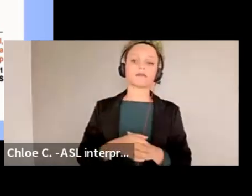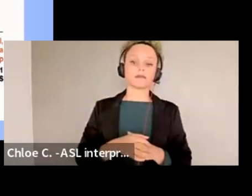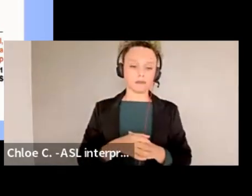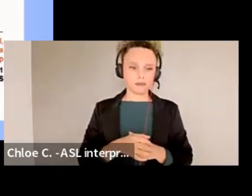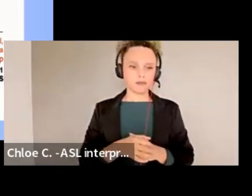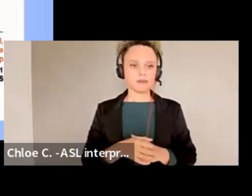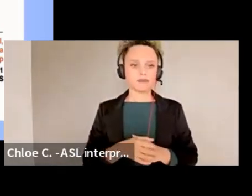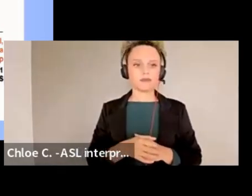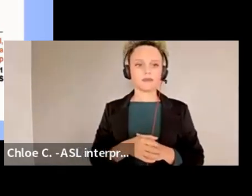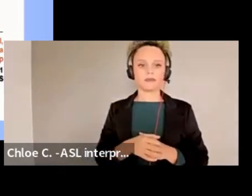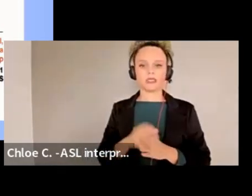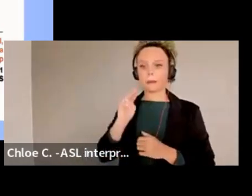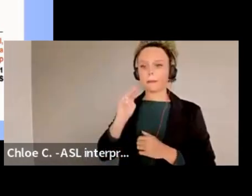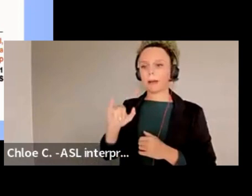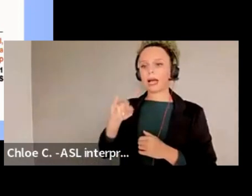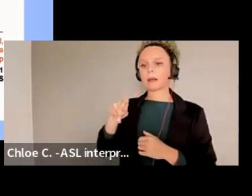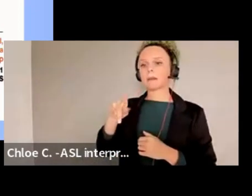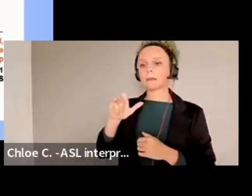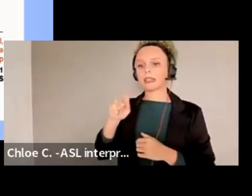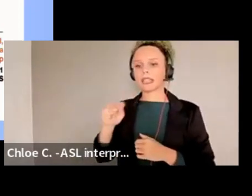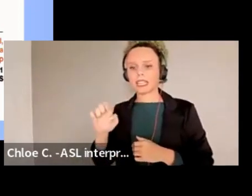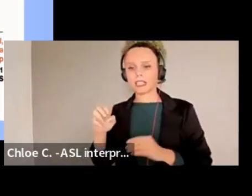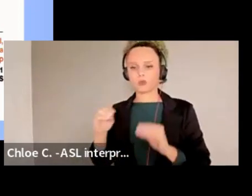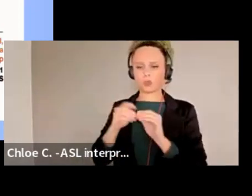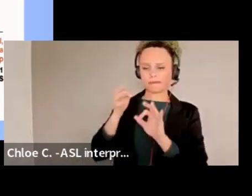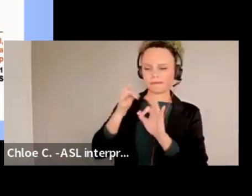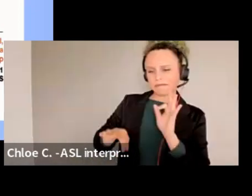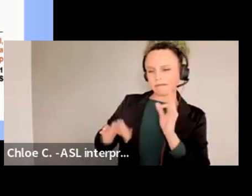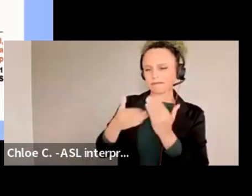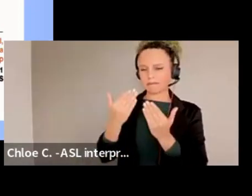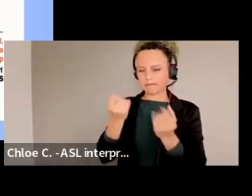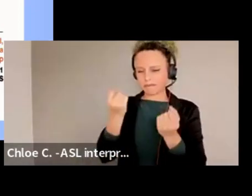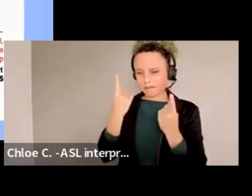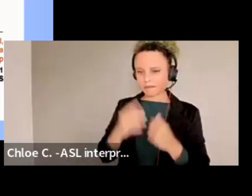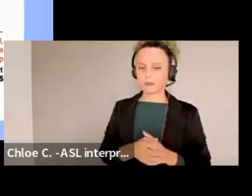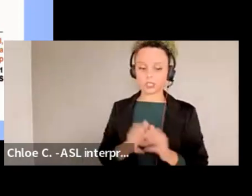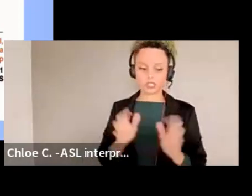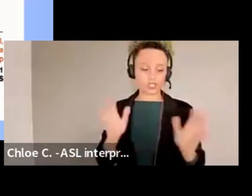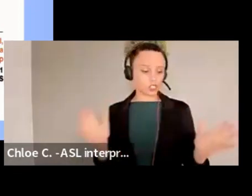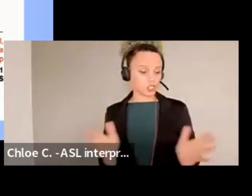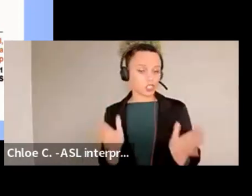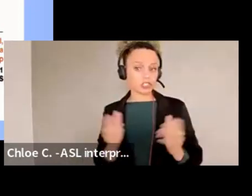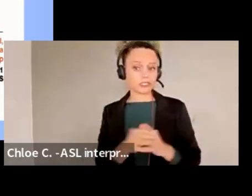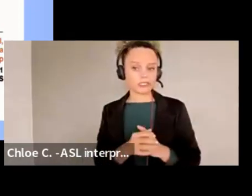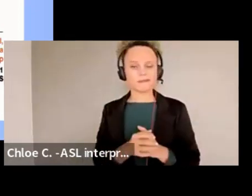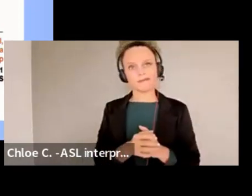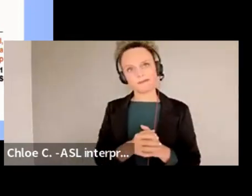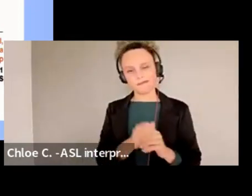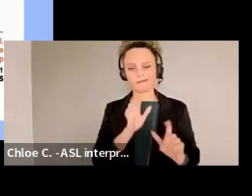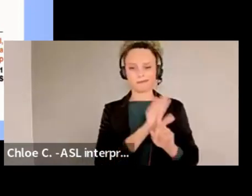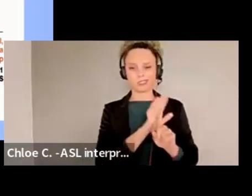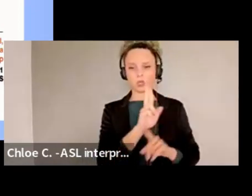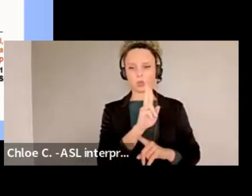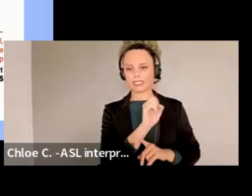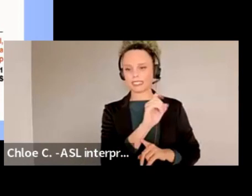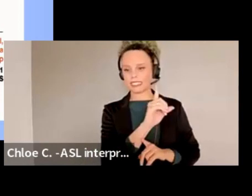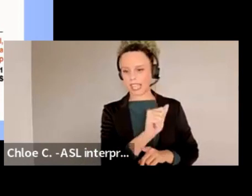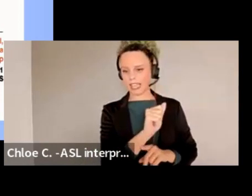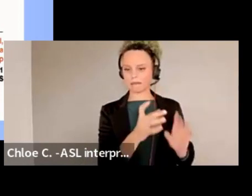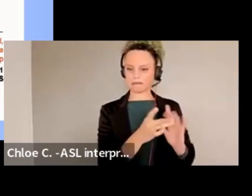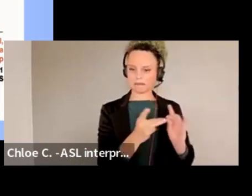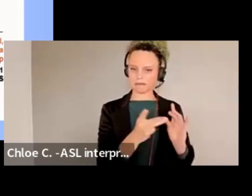circle off to the side of the plate that says dairy. So my plate is simpler and it's